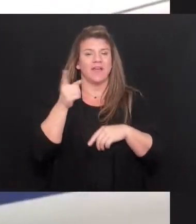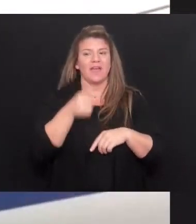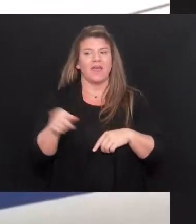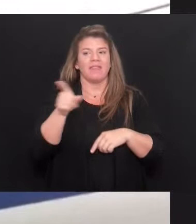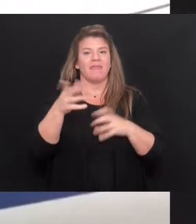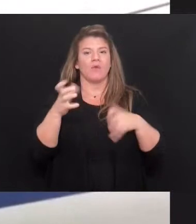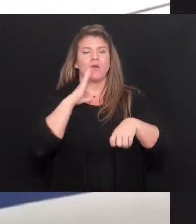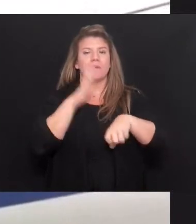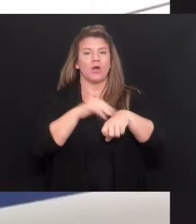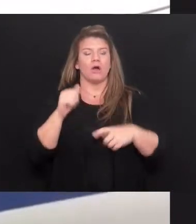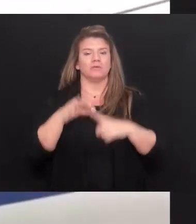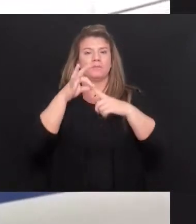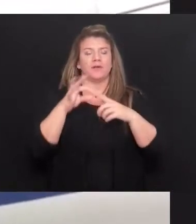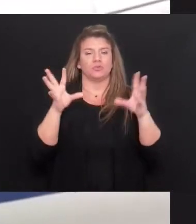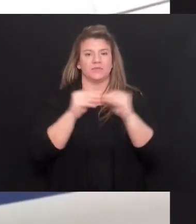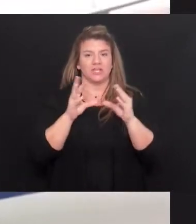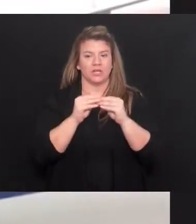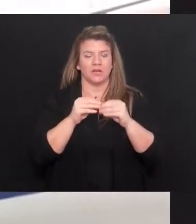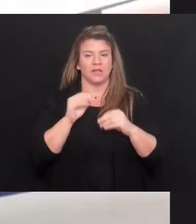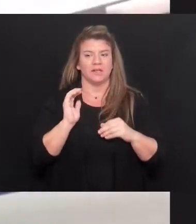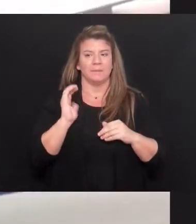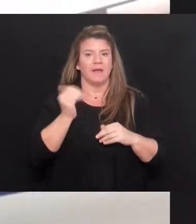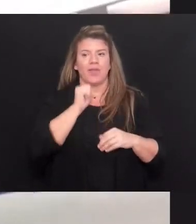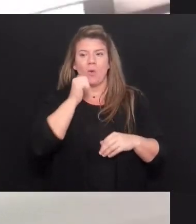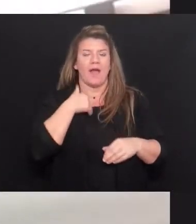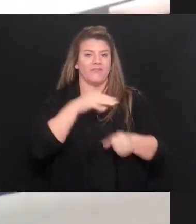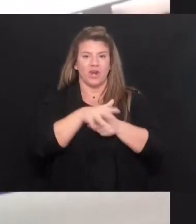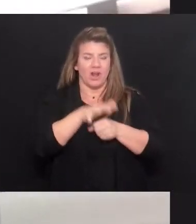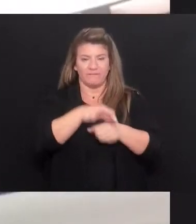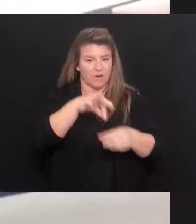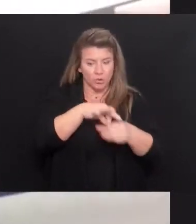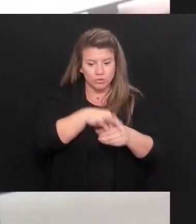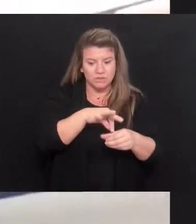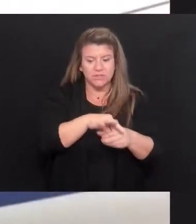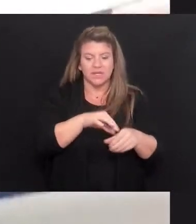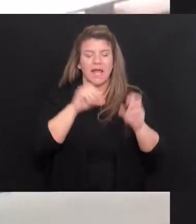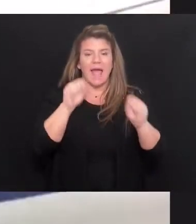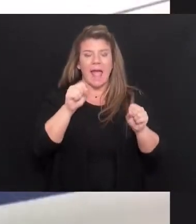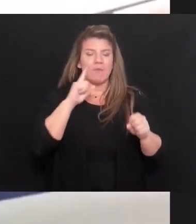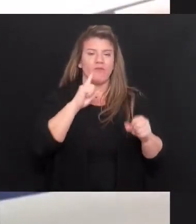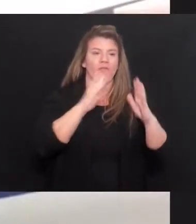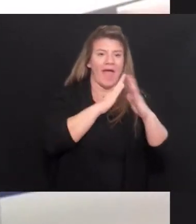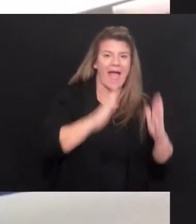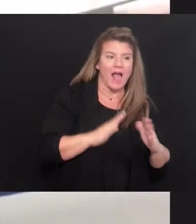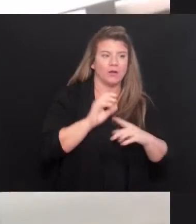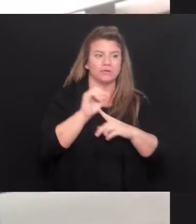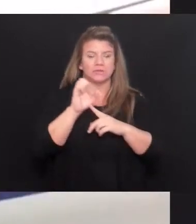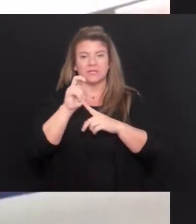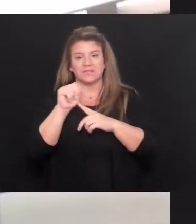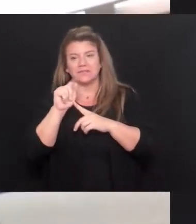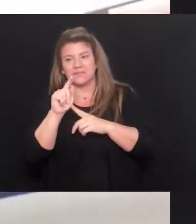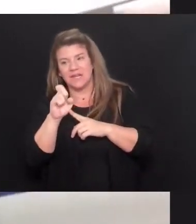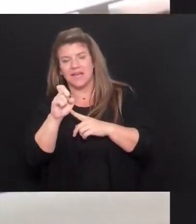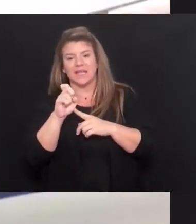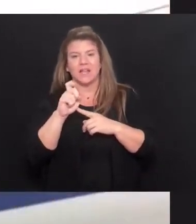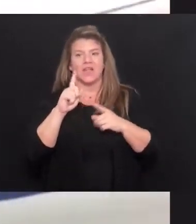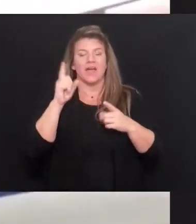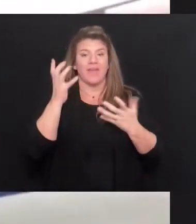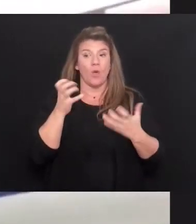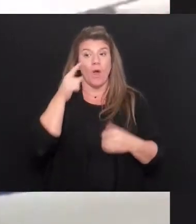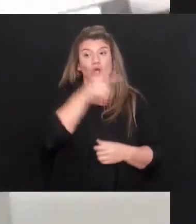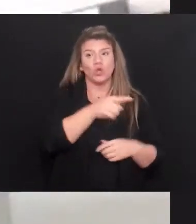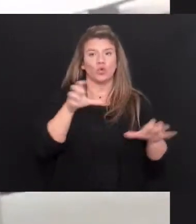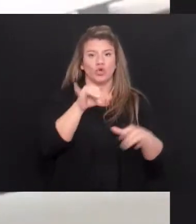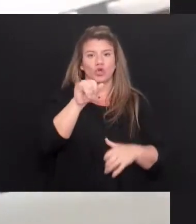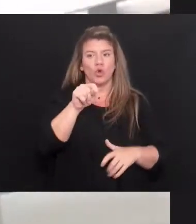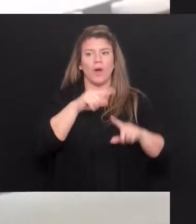into special session. Apparently, they don't have enough votes in their own body in the House and the Senate to call them the legislature, and they'll need you to do it.